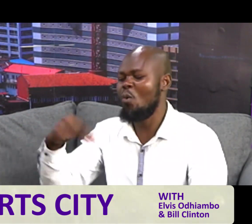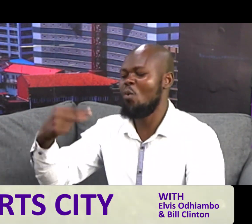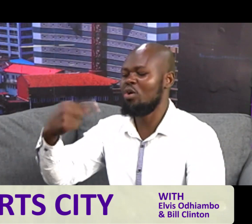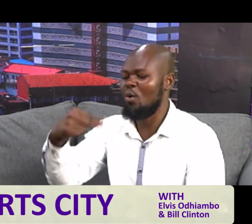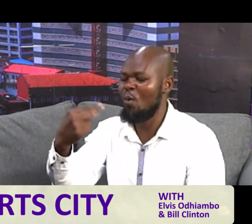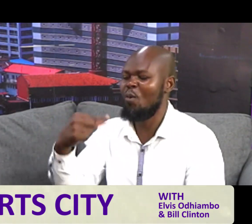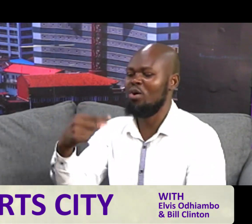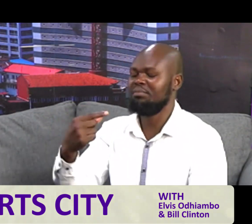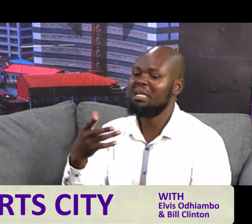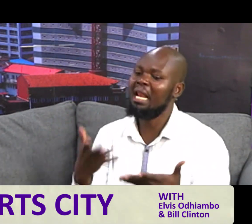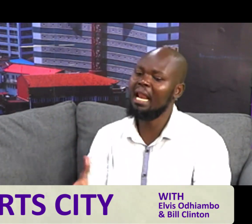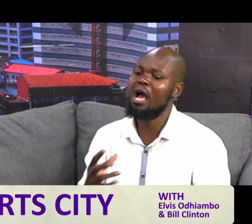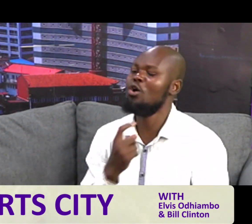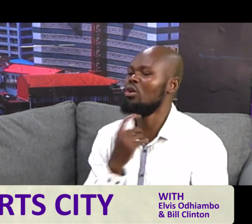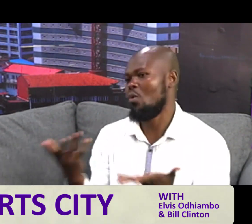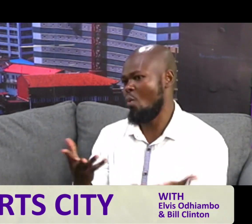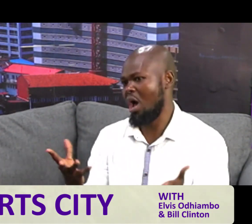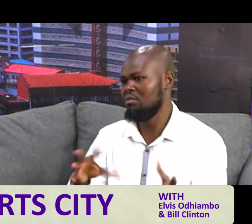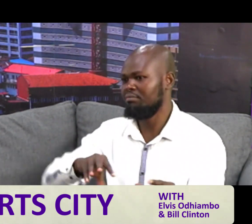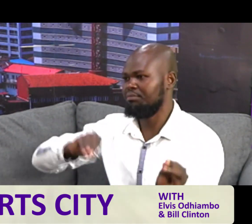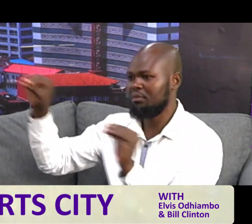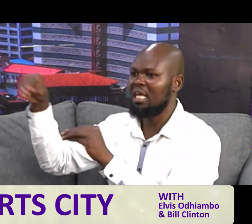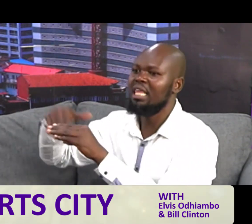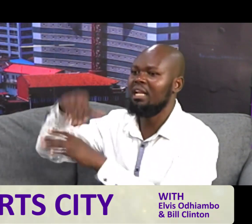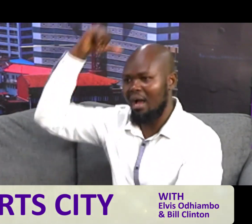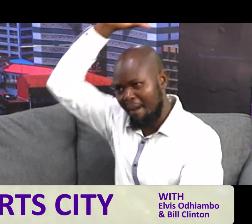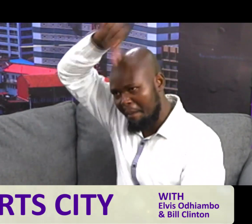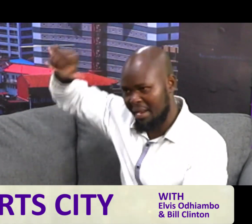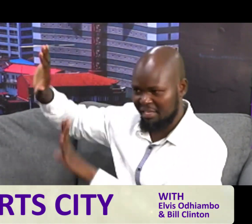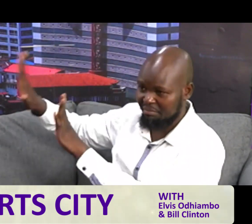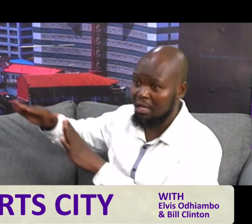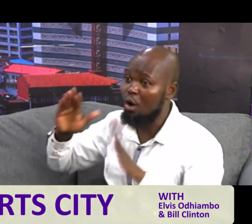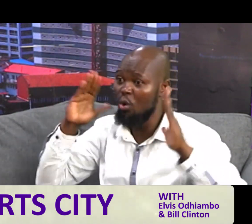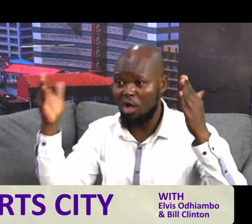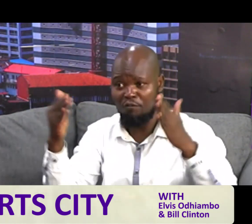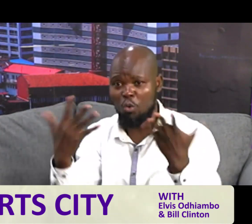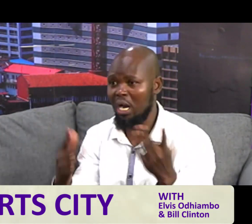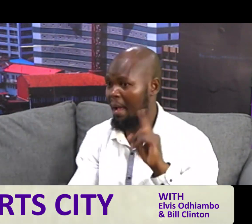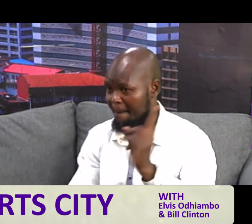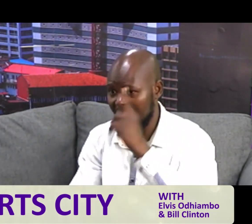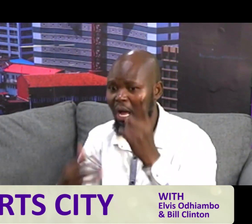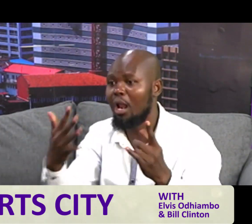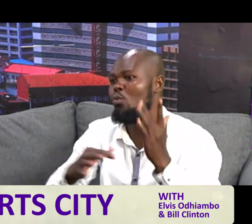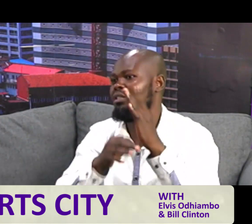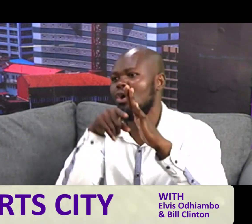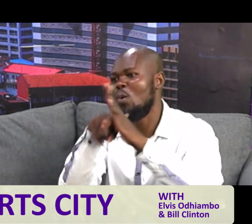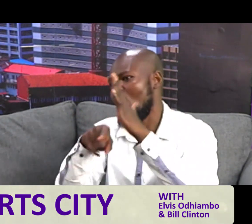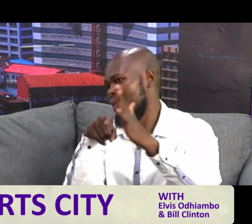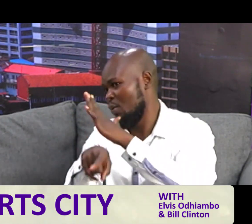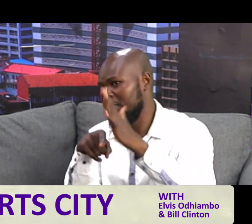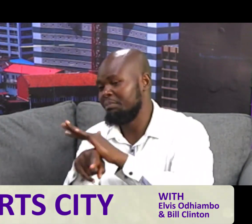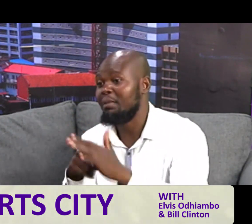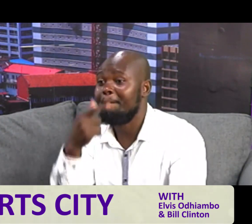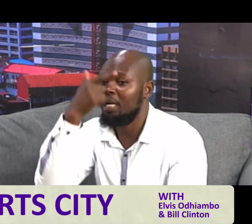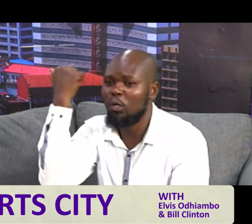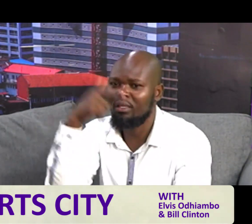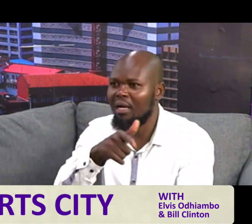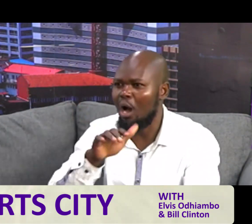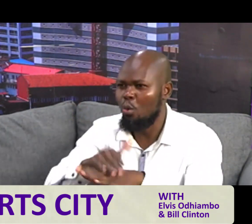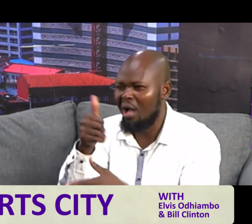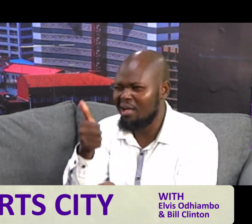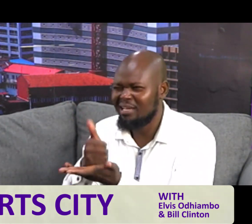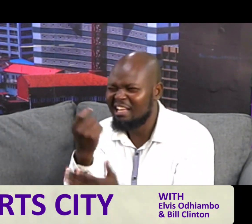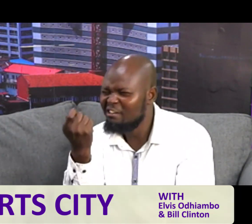I feel what happened with Ronaldo is also going to happen with Haaland, because right now we have seen Ronaldo